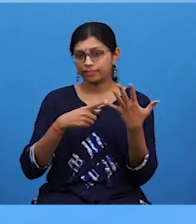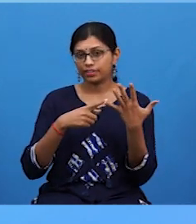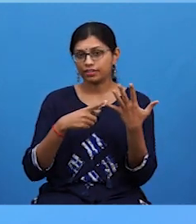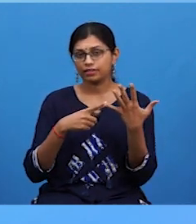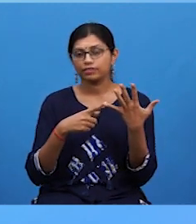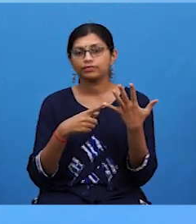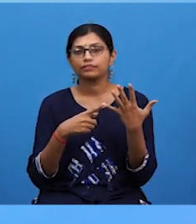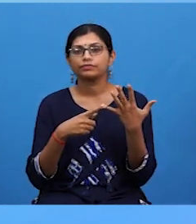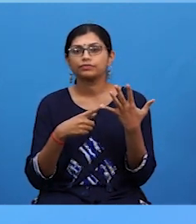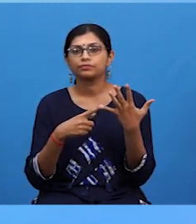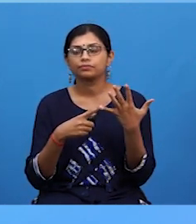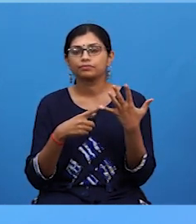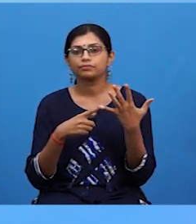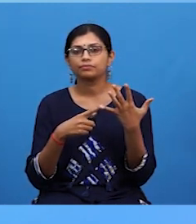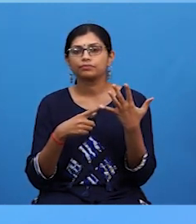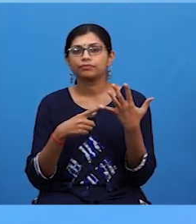25th,